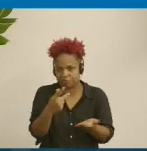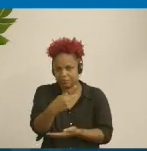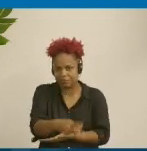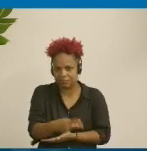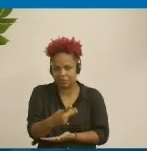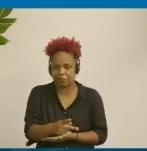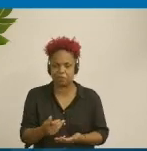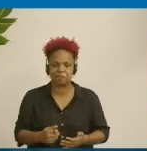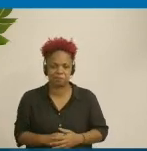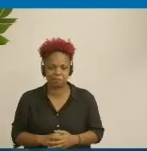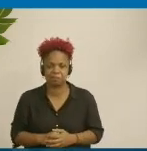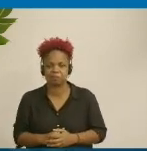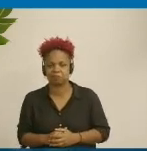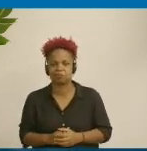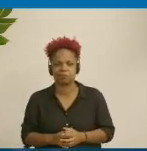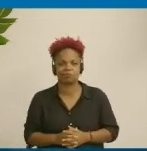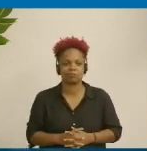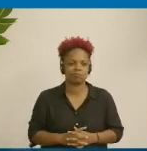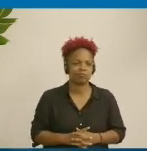I don't think that